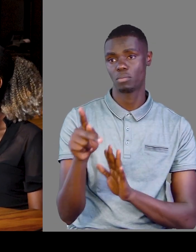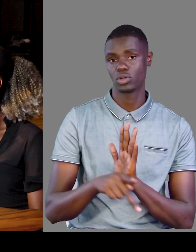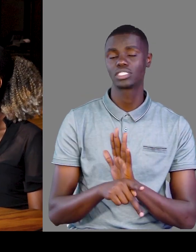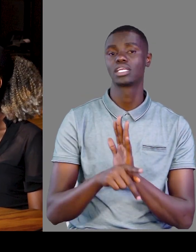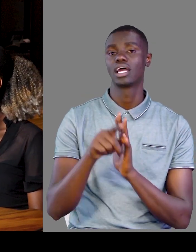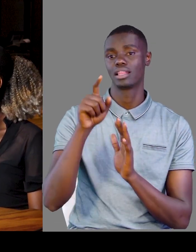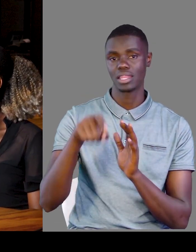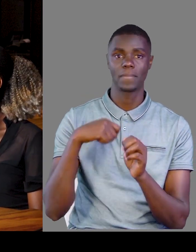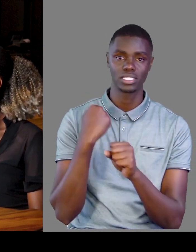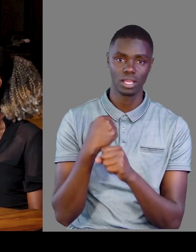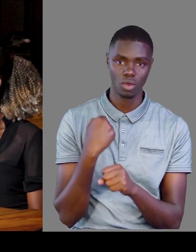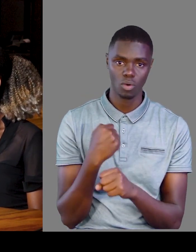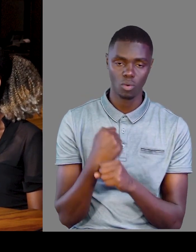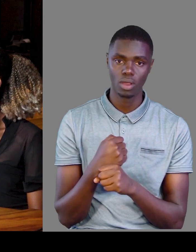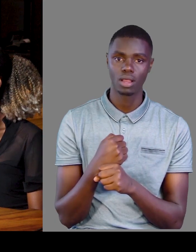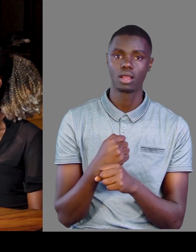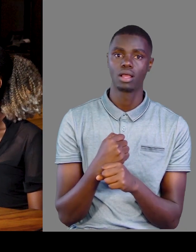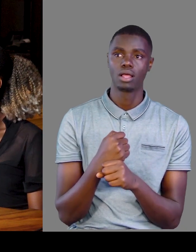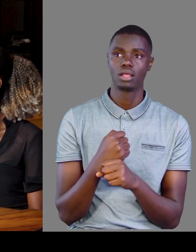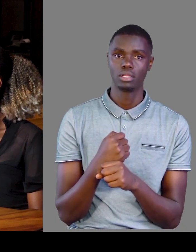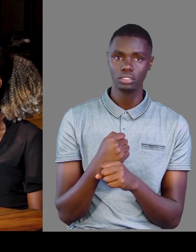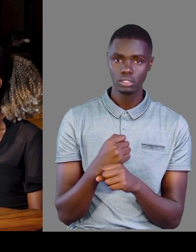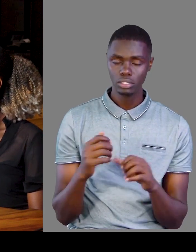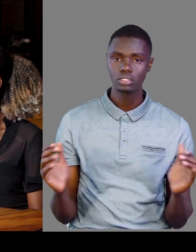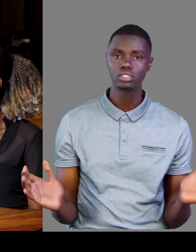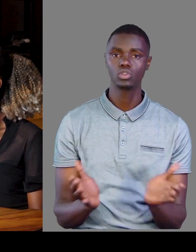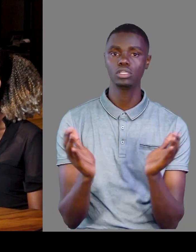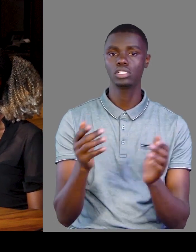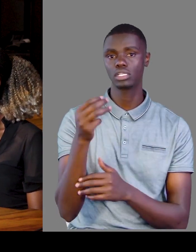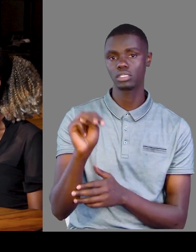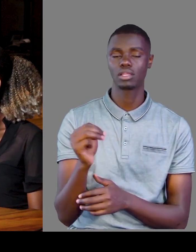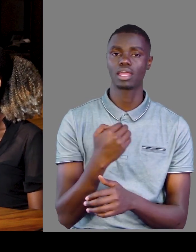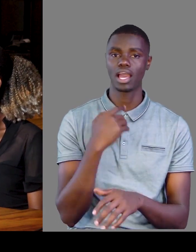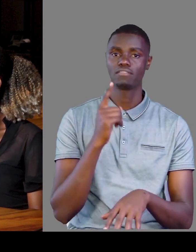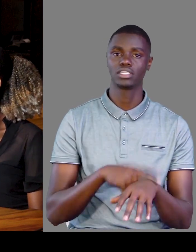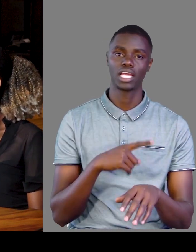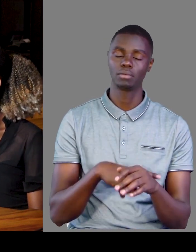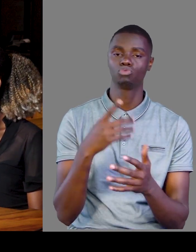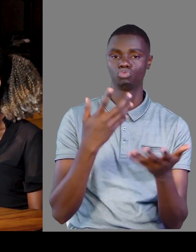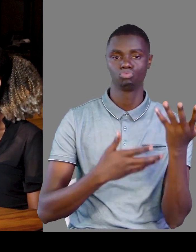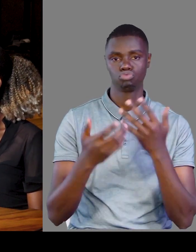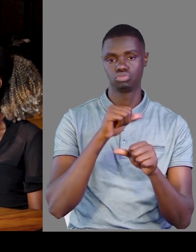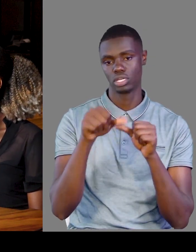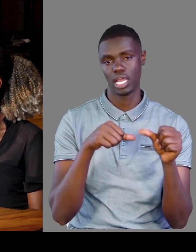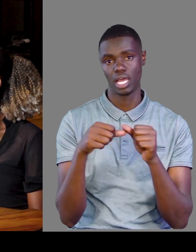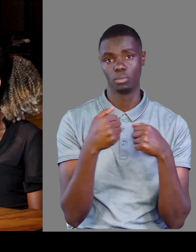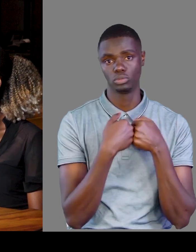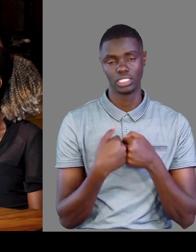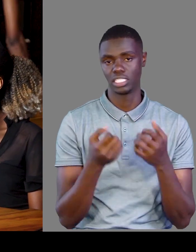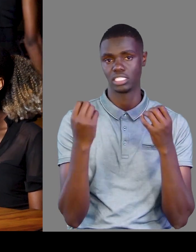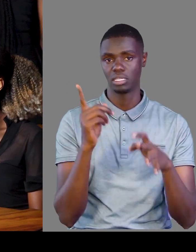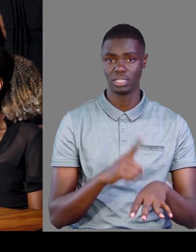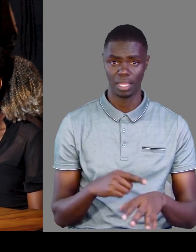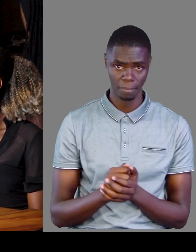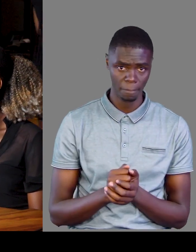project they have to work on, they automatically gathering, and they have a time to talk about their challenges, and most